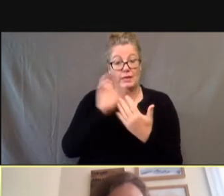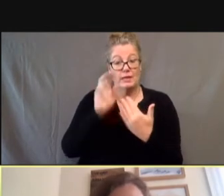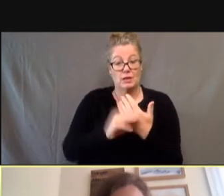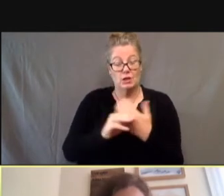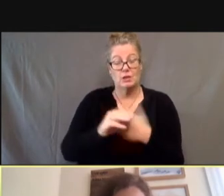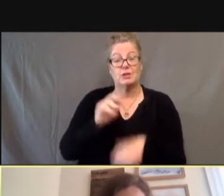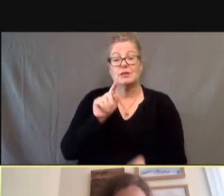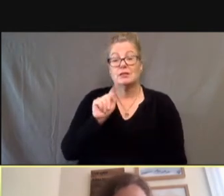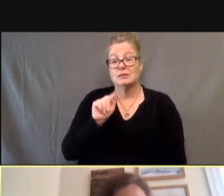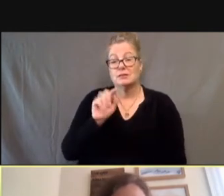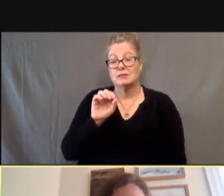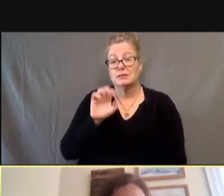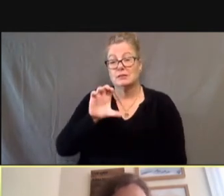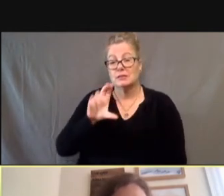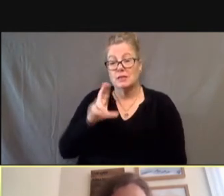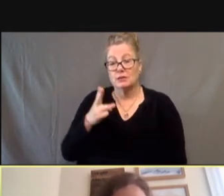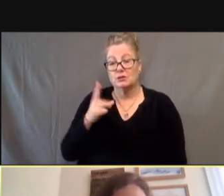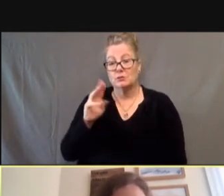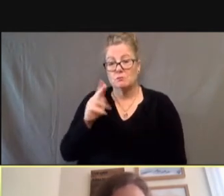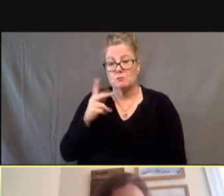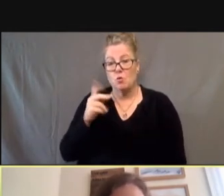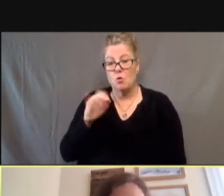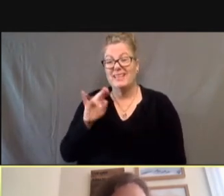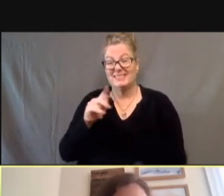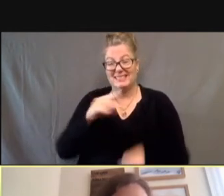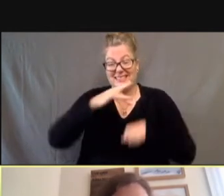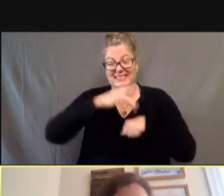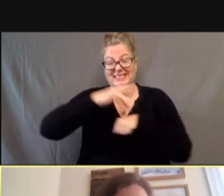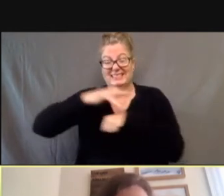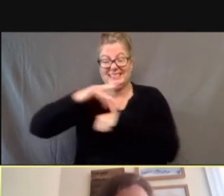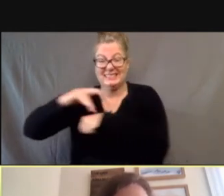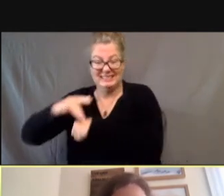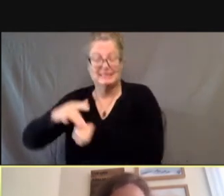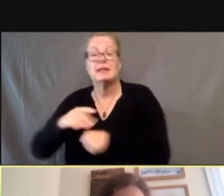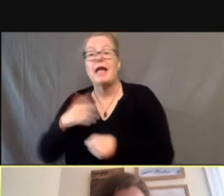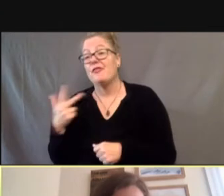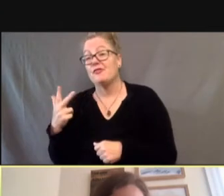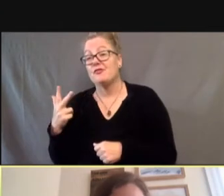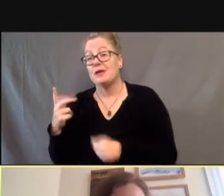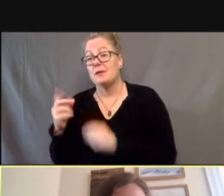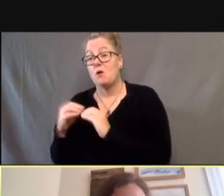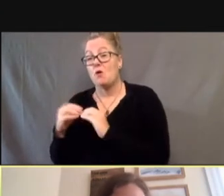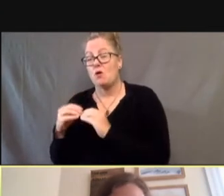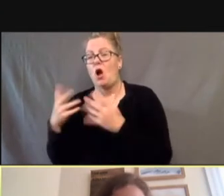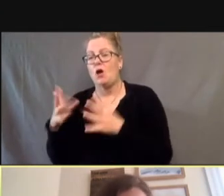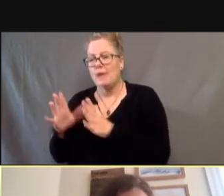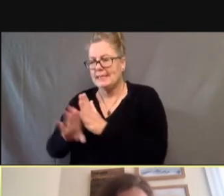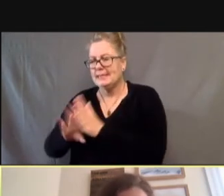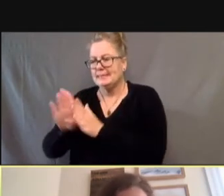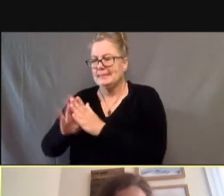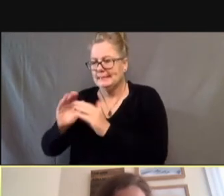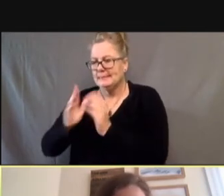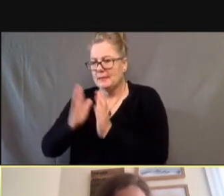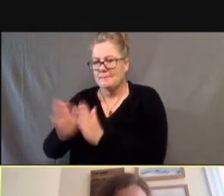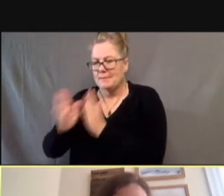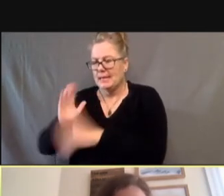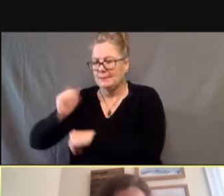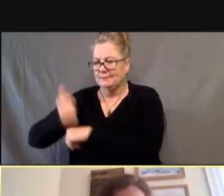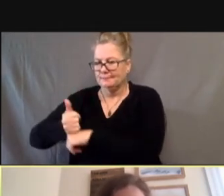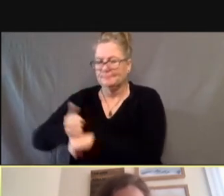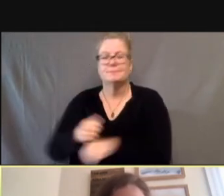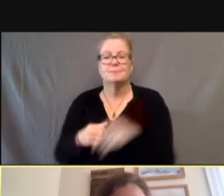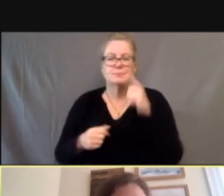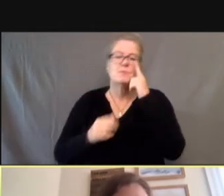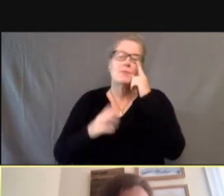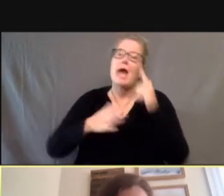in development, and I'm very excited to talk with you all a little later about the strategies we use to make that